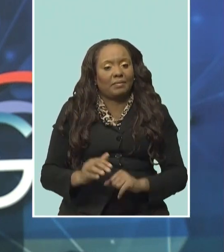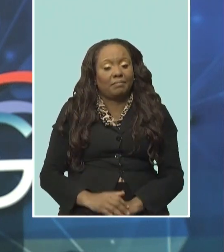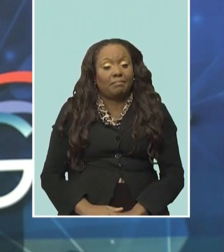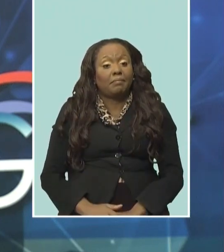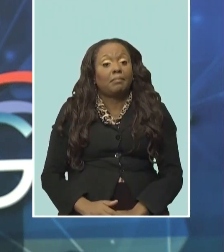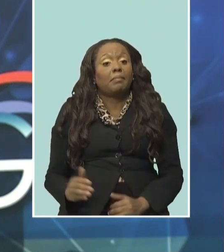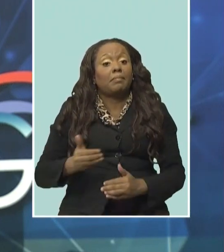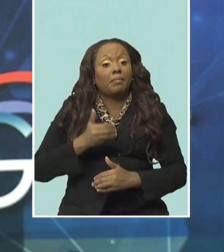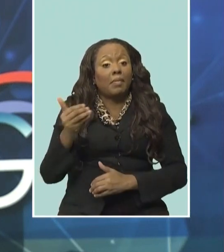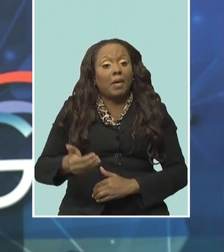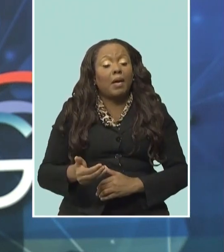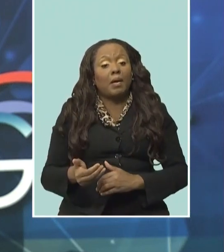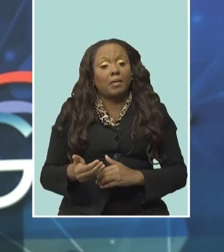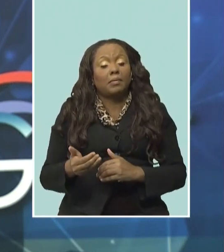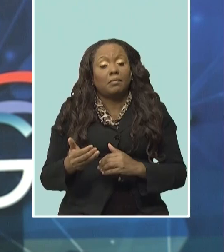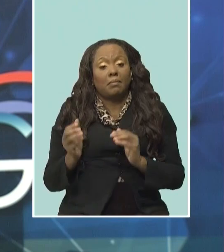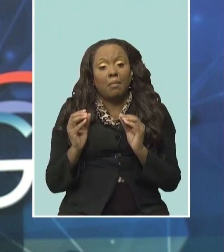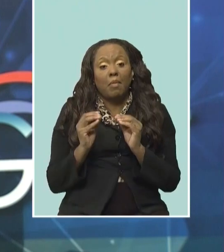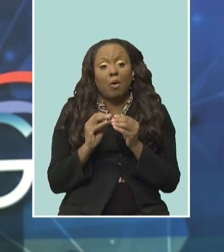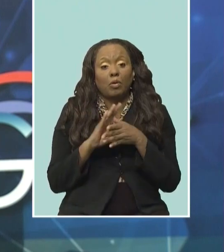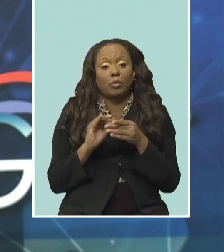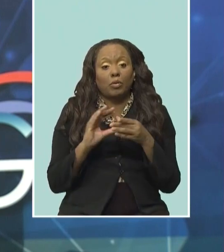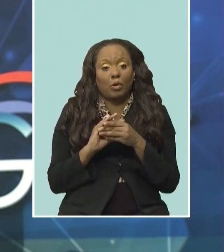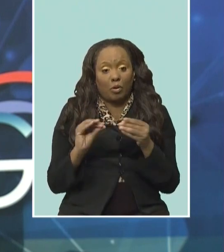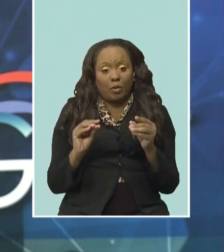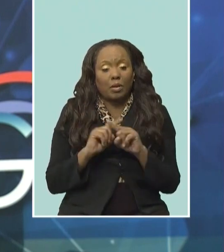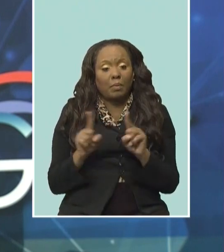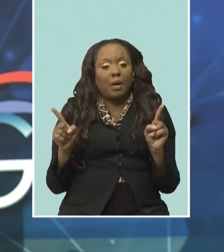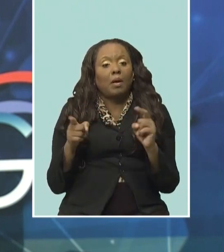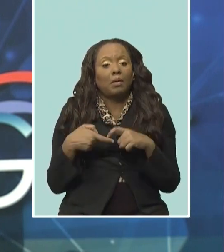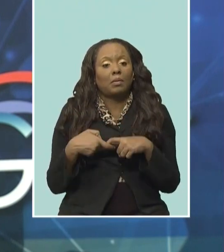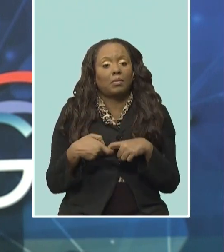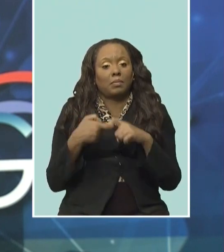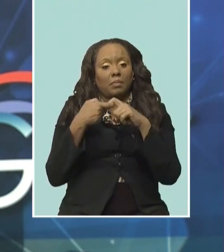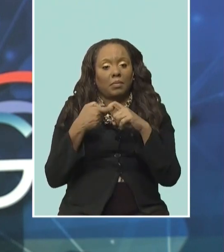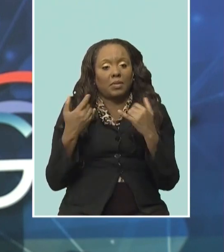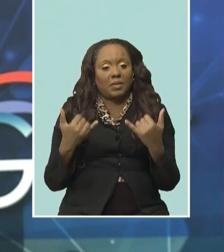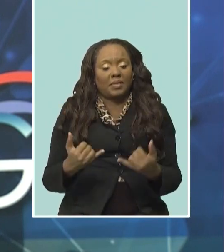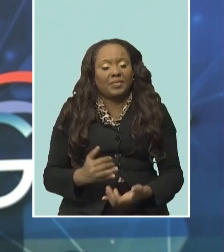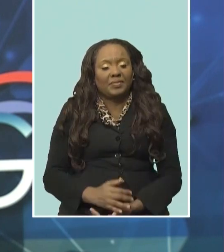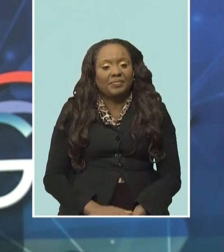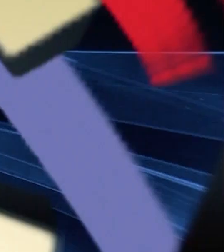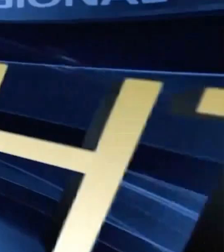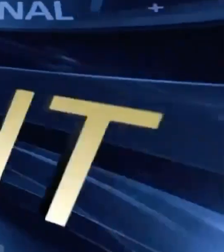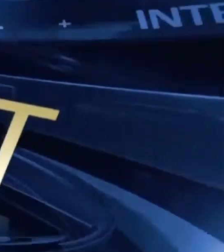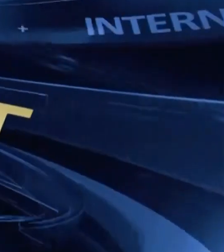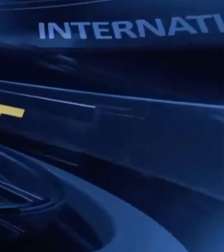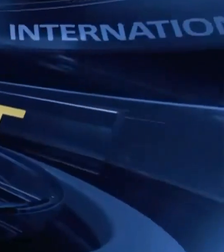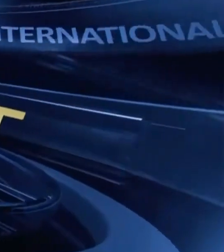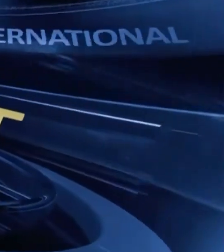Minister's push for more affordable financing for small island developing states bearing fruit.